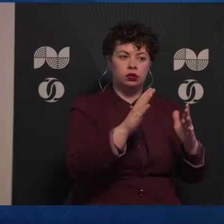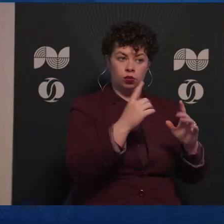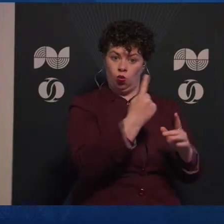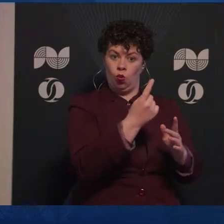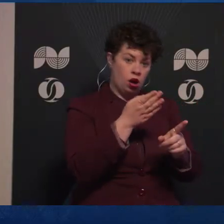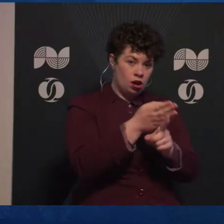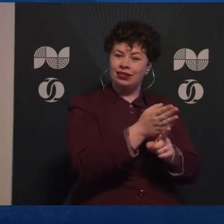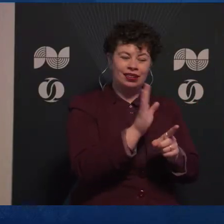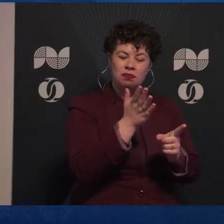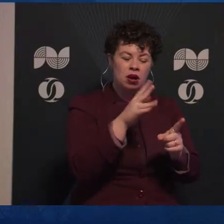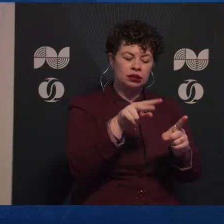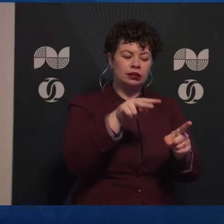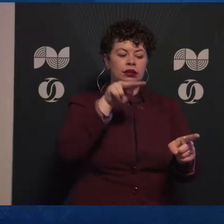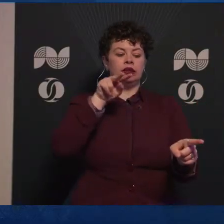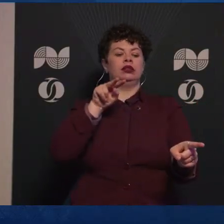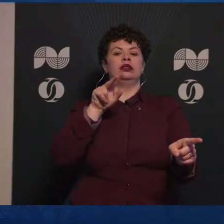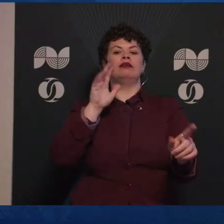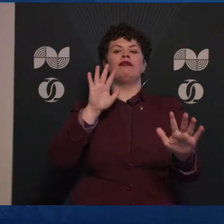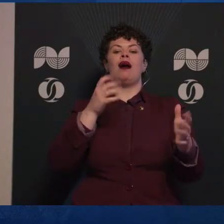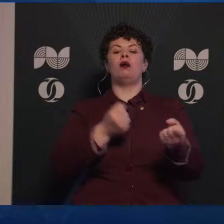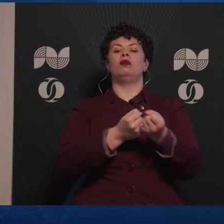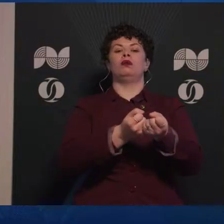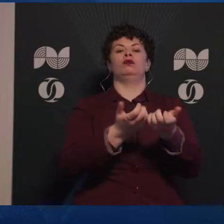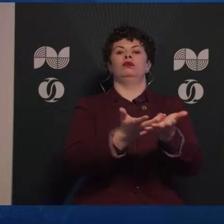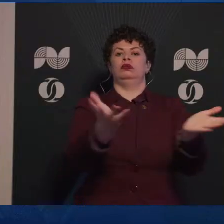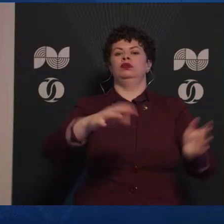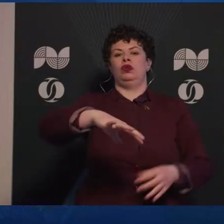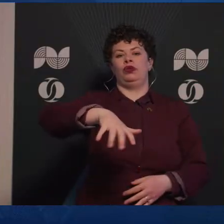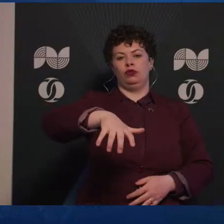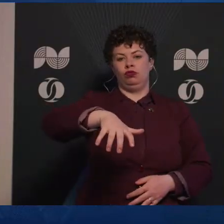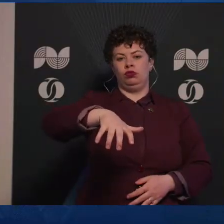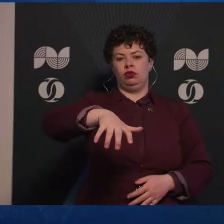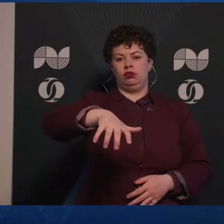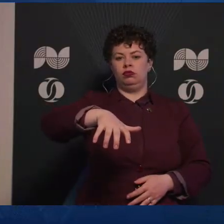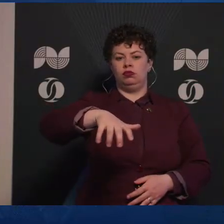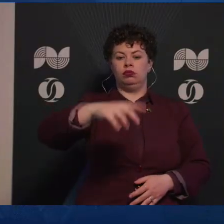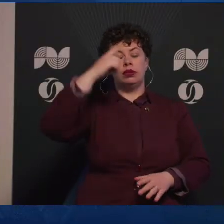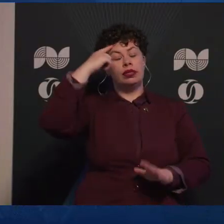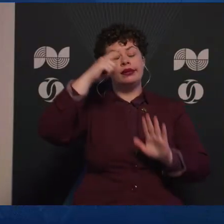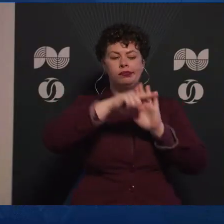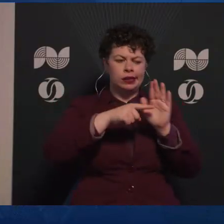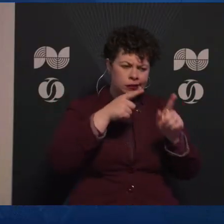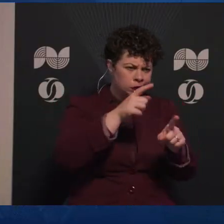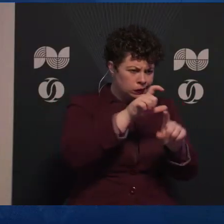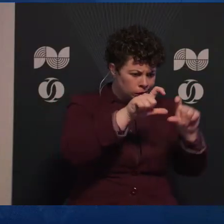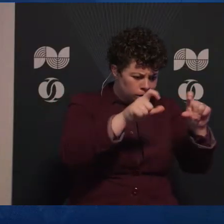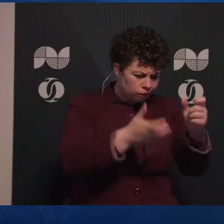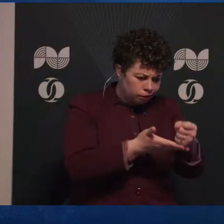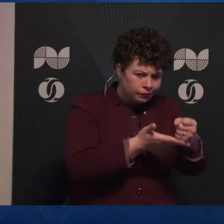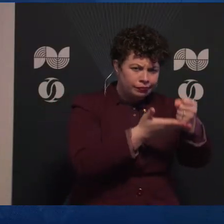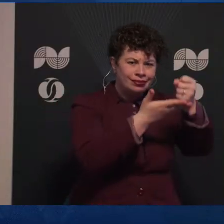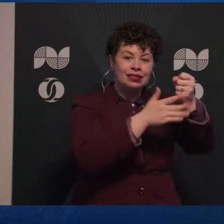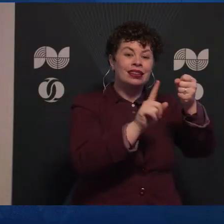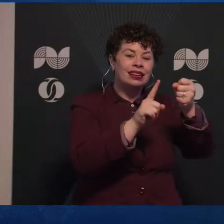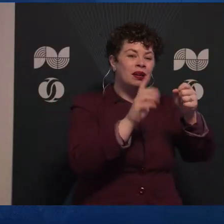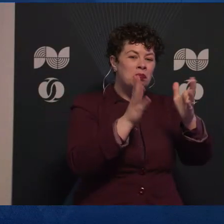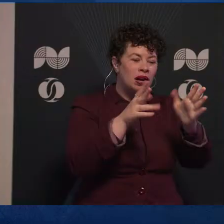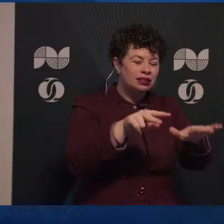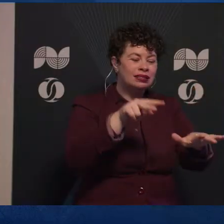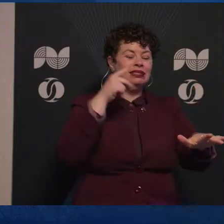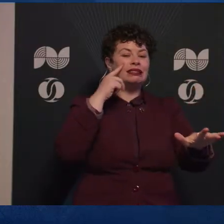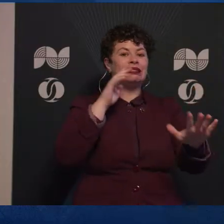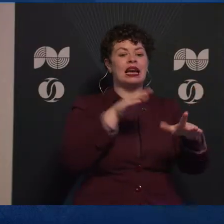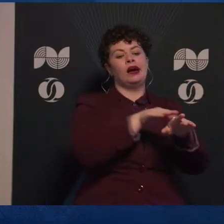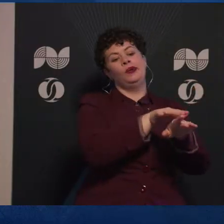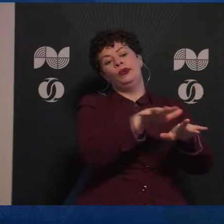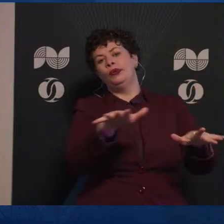to help the entire country, not just forgo against another country in some